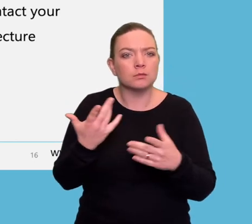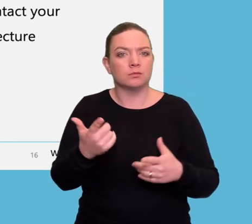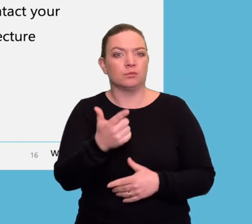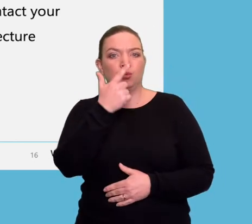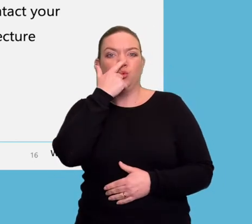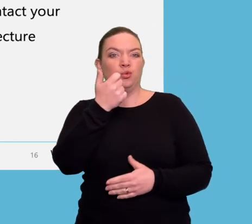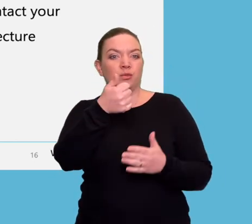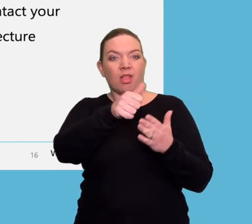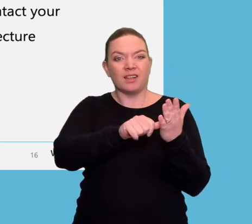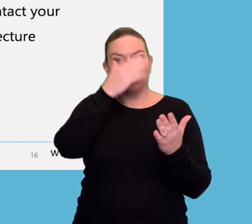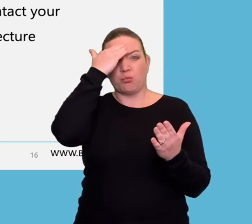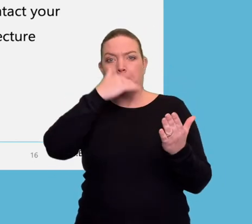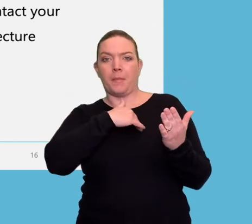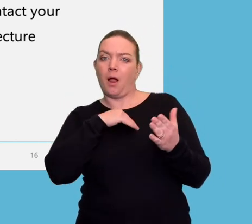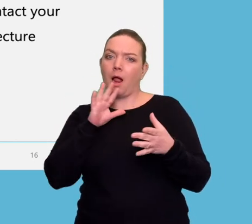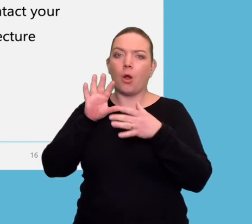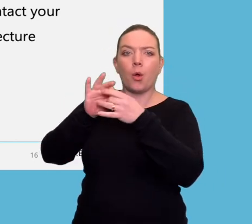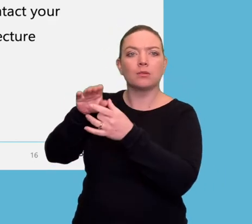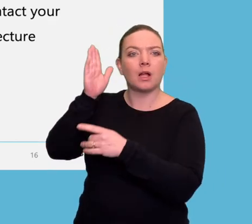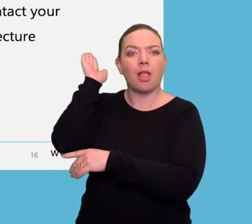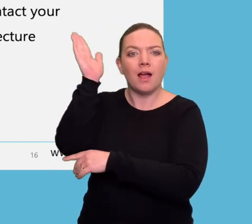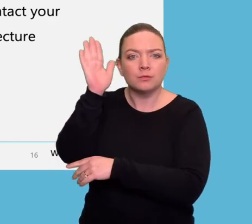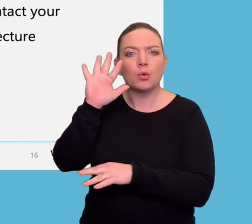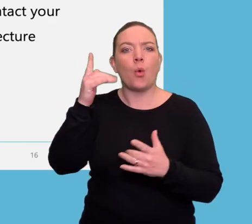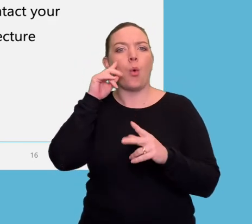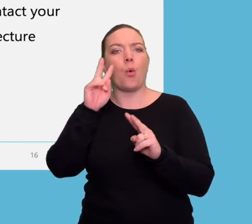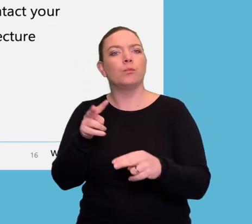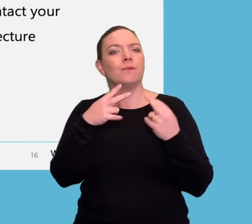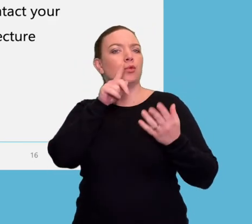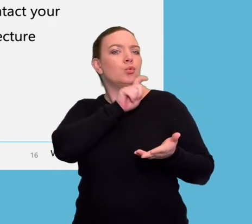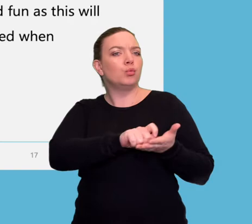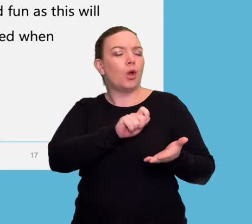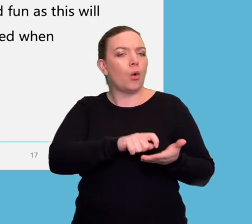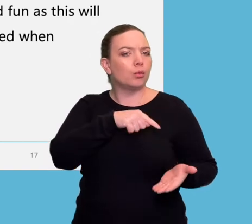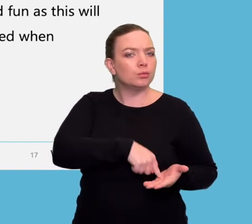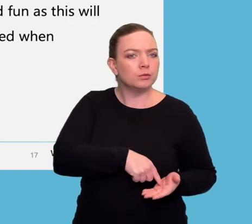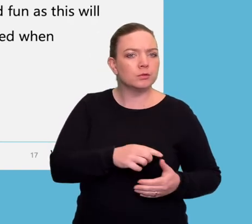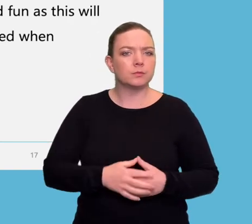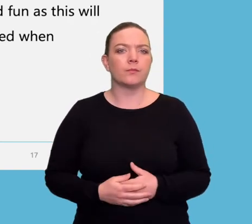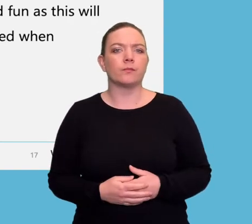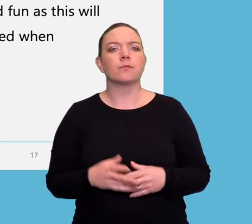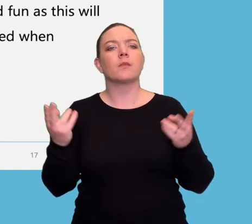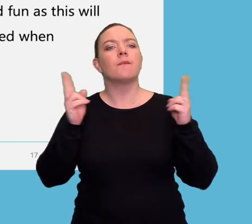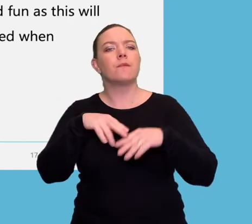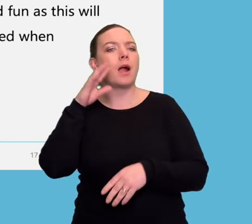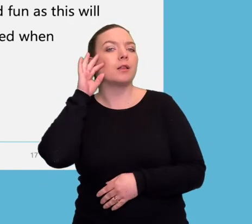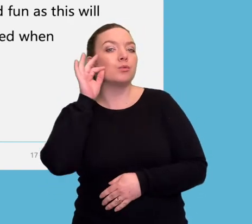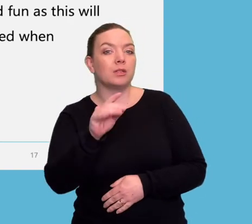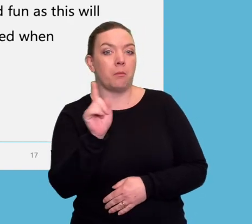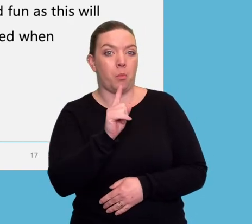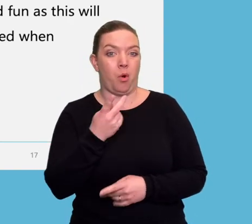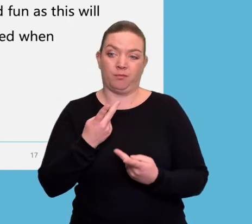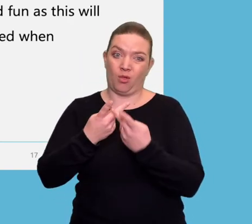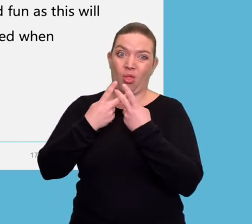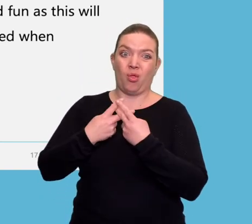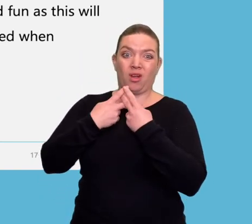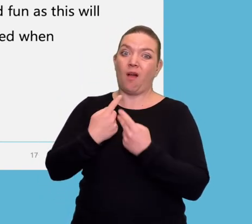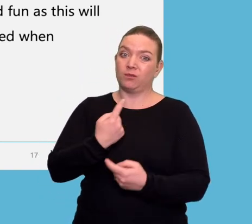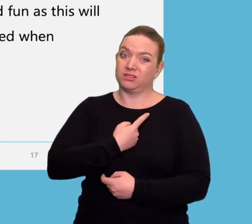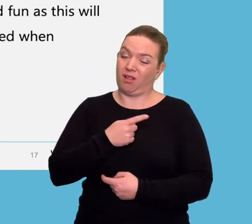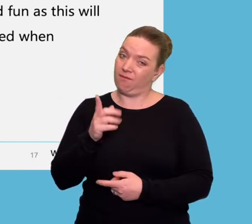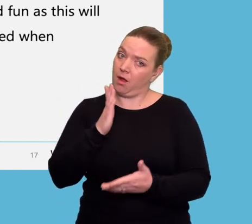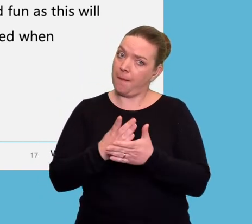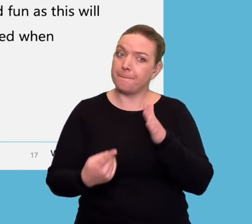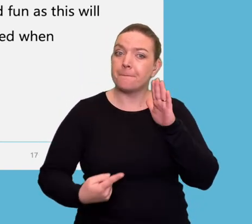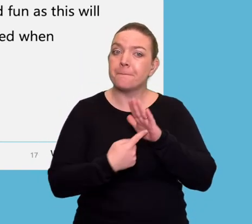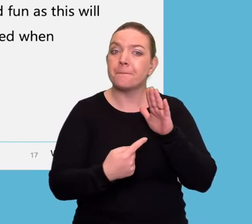contact your lecturer or to review the notes you made in last week's lecture. And the final tip is to take care of yourself, and this is a really important